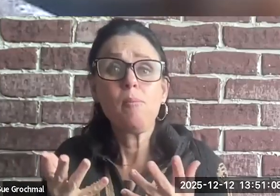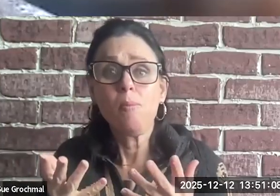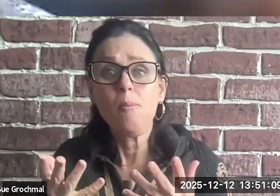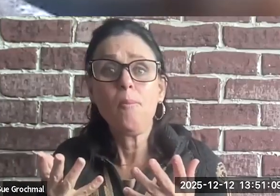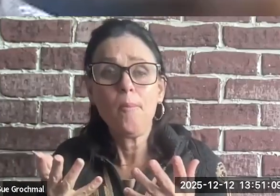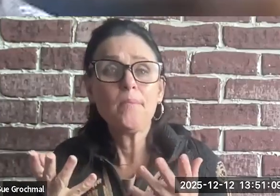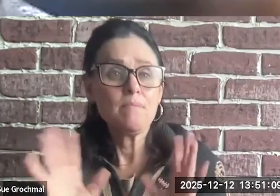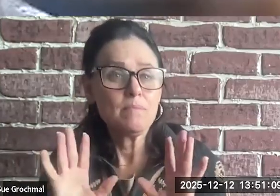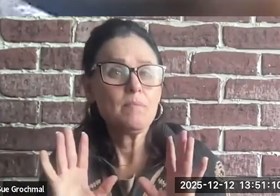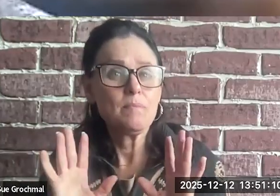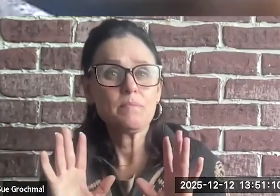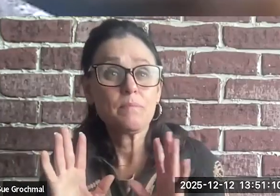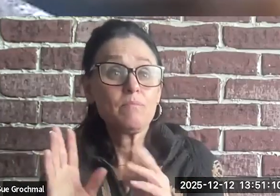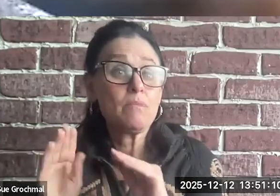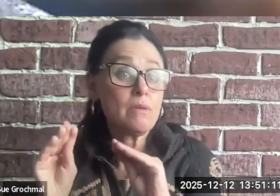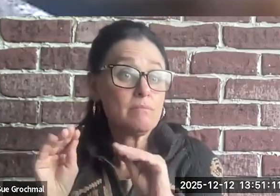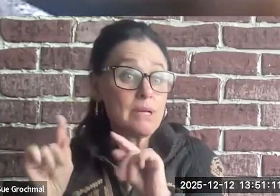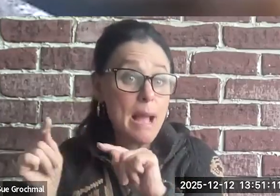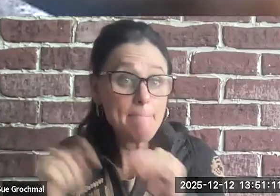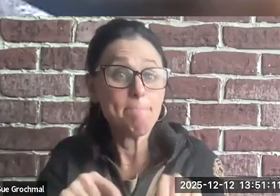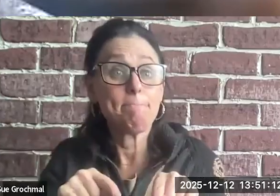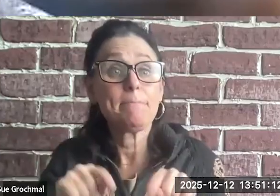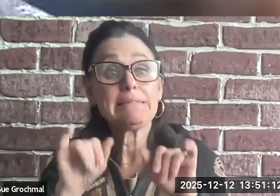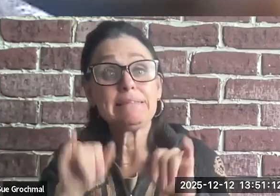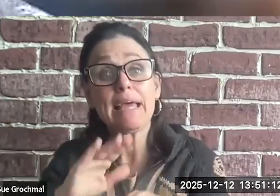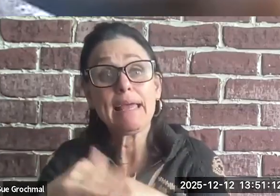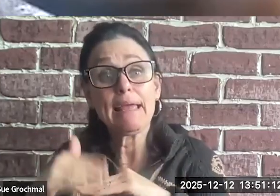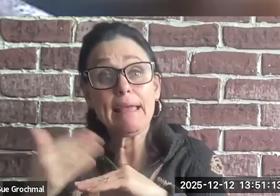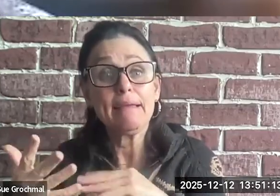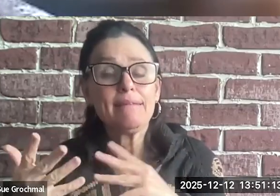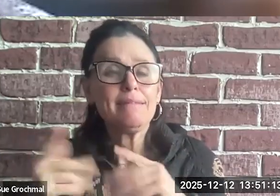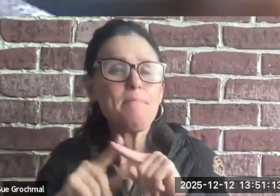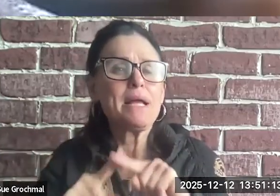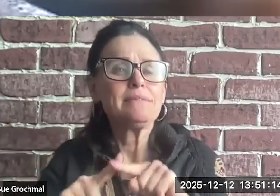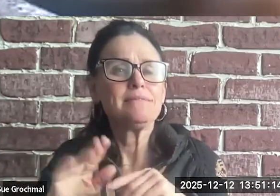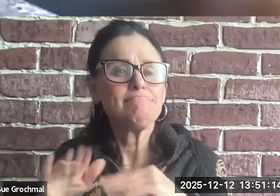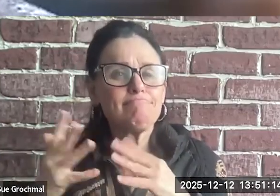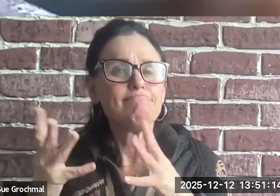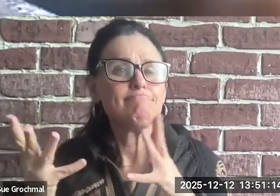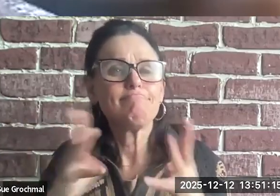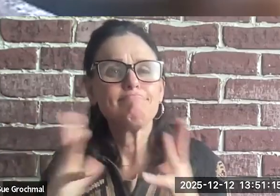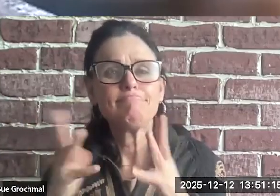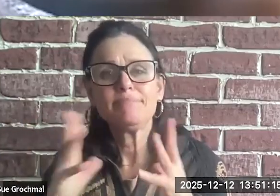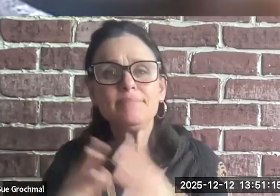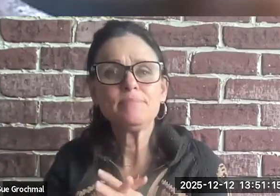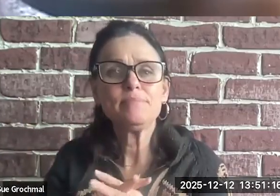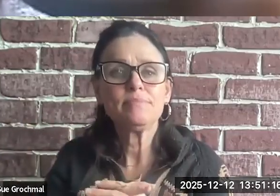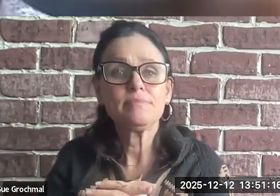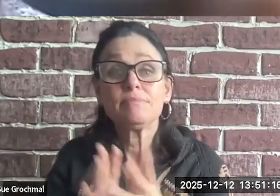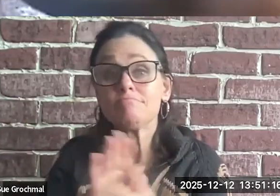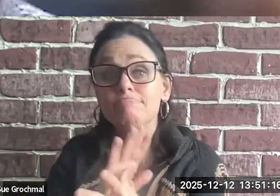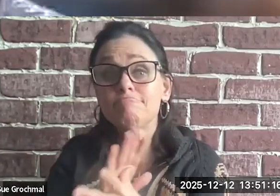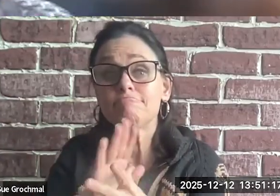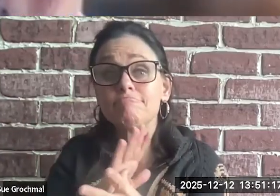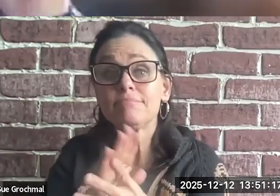providing accommodations as they're requested. Um, but